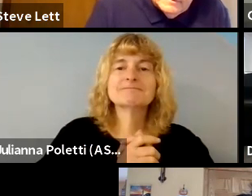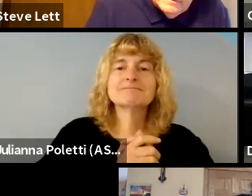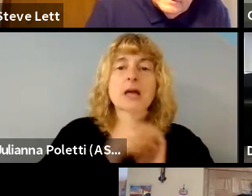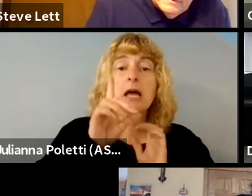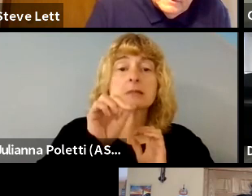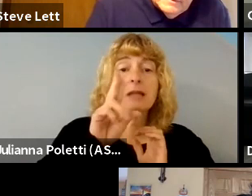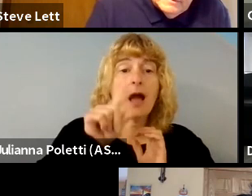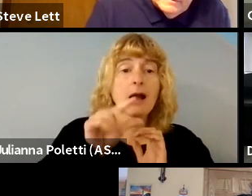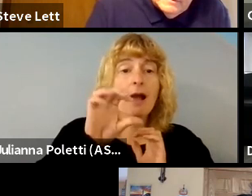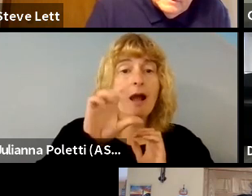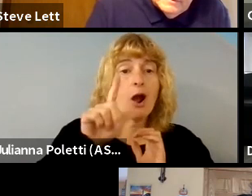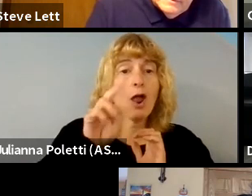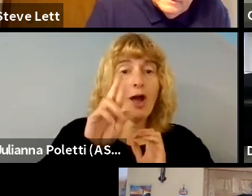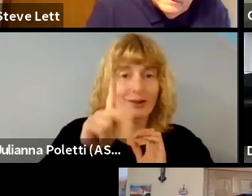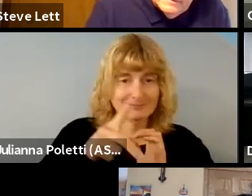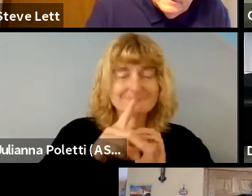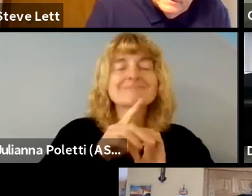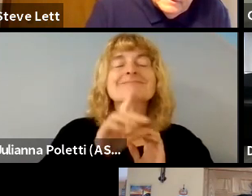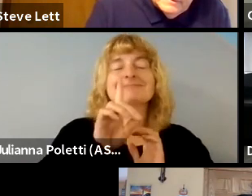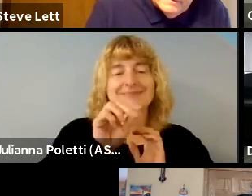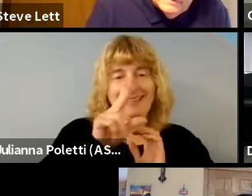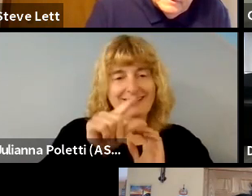Doug Clark. Doug.